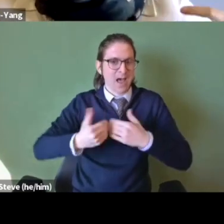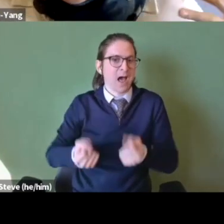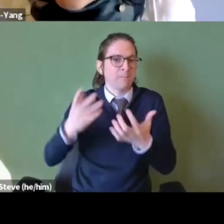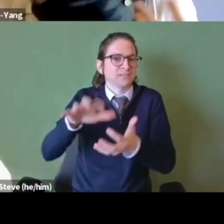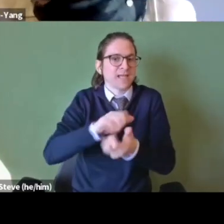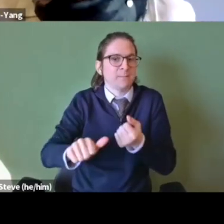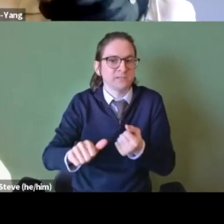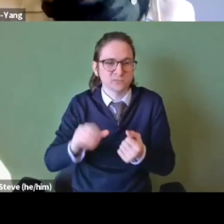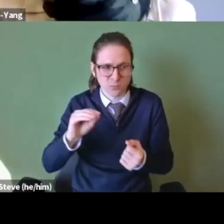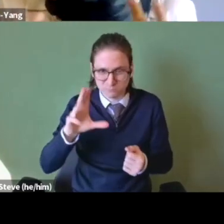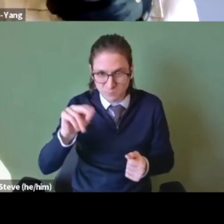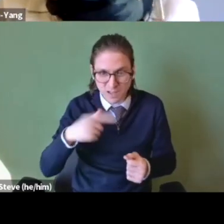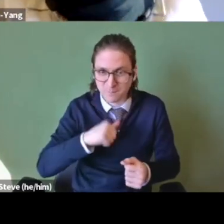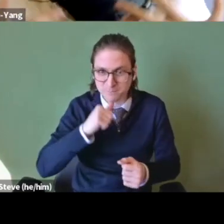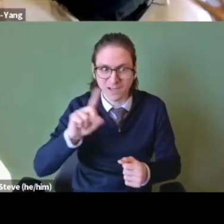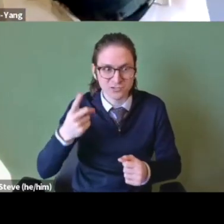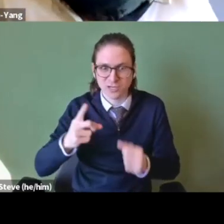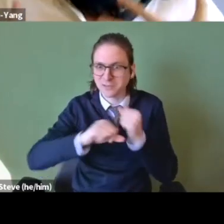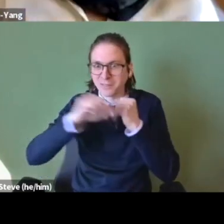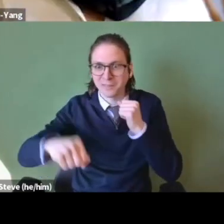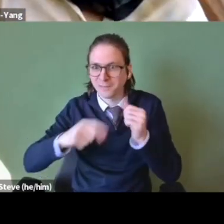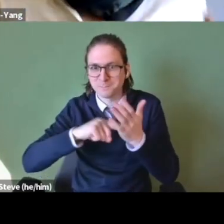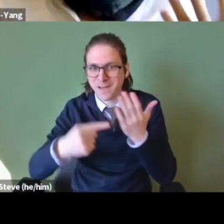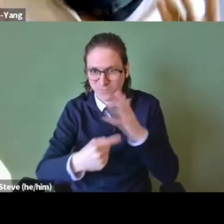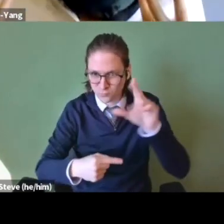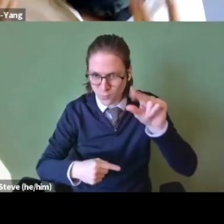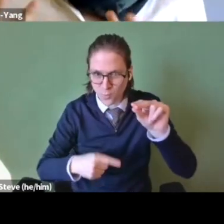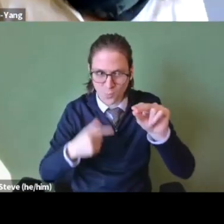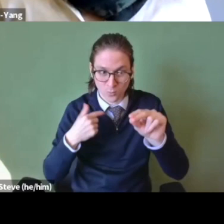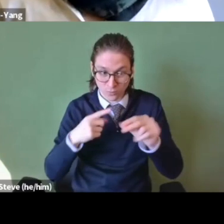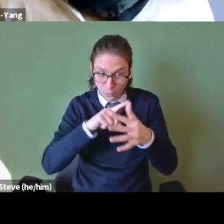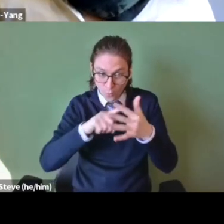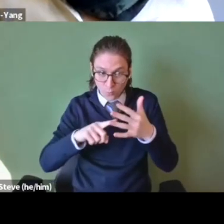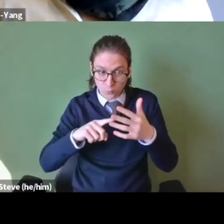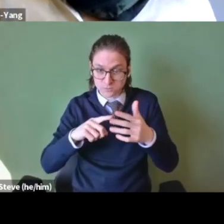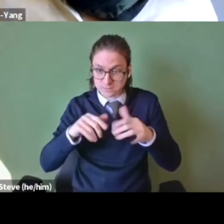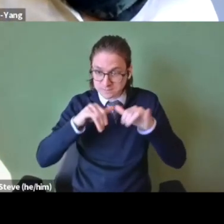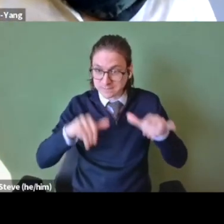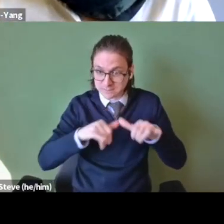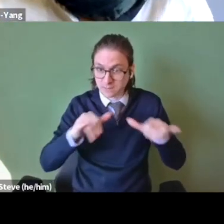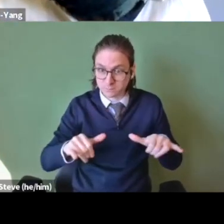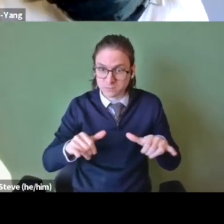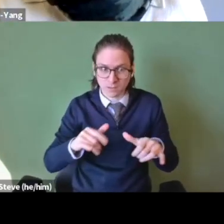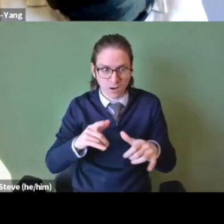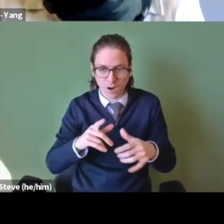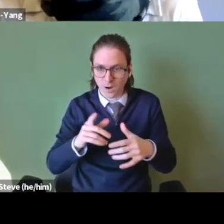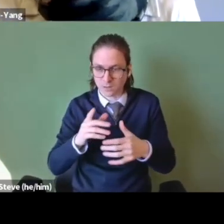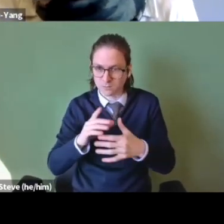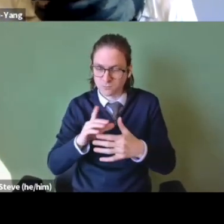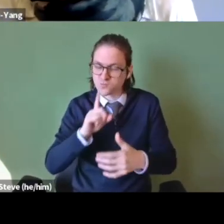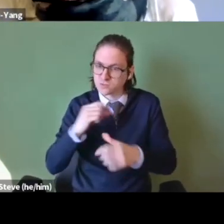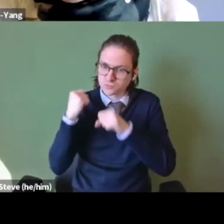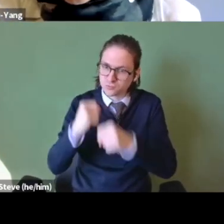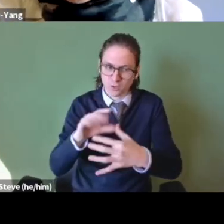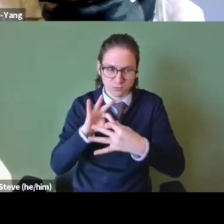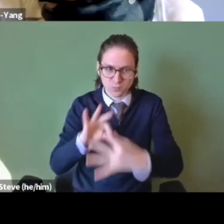actually activating these systems that are involved in very, very basic life regulatory functions. And